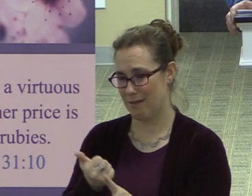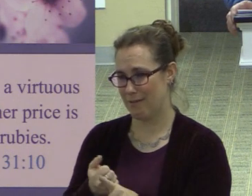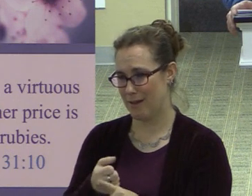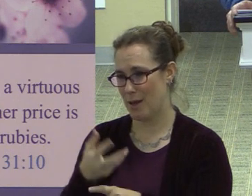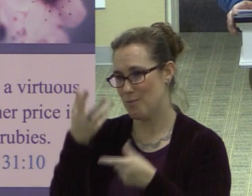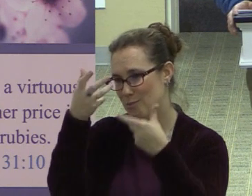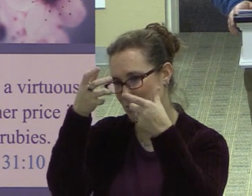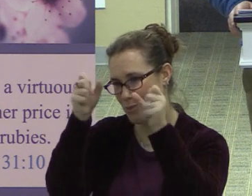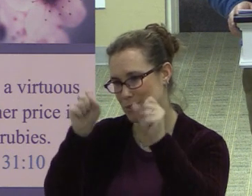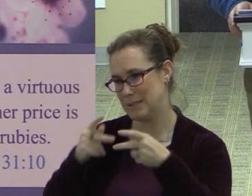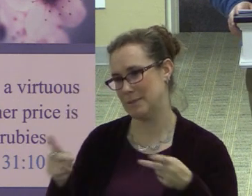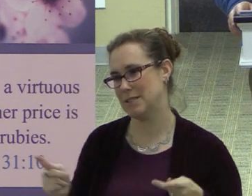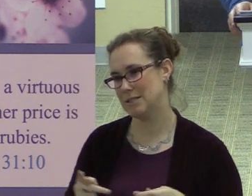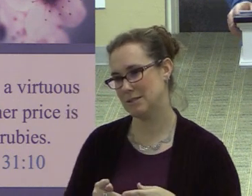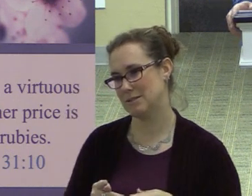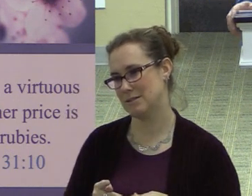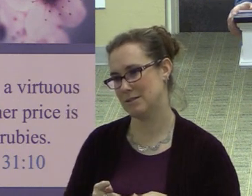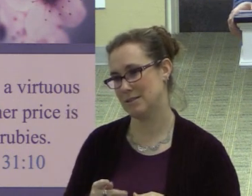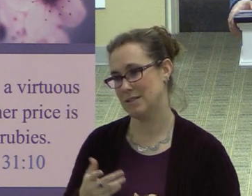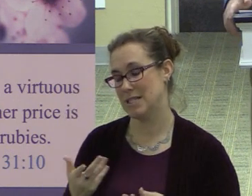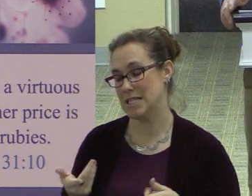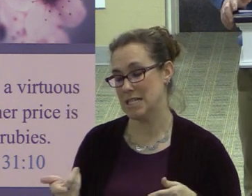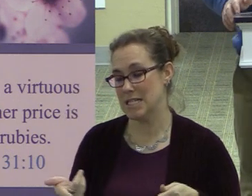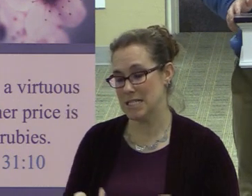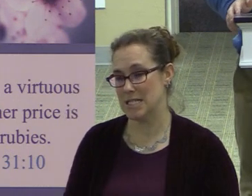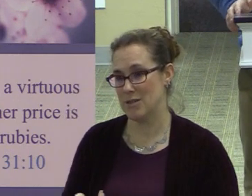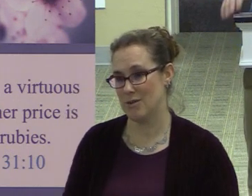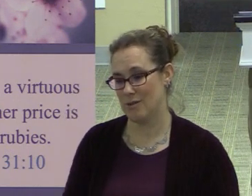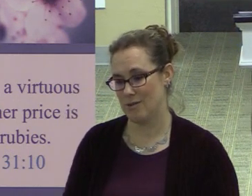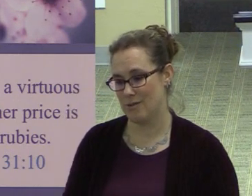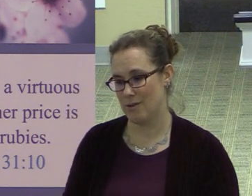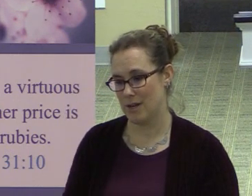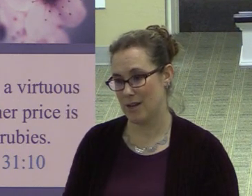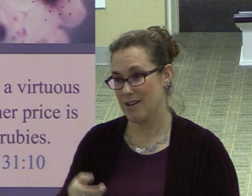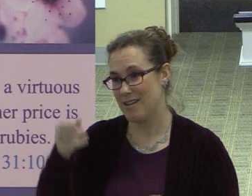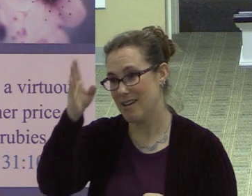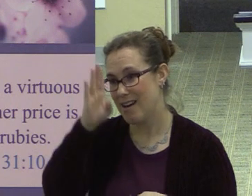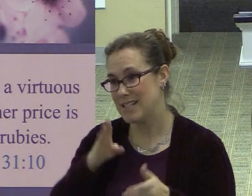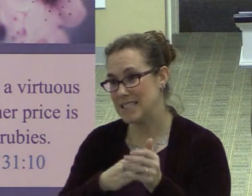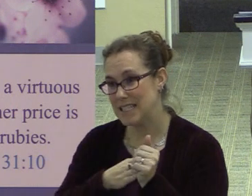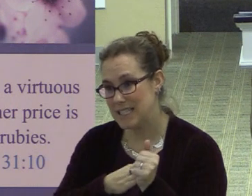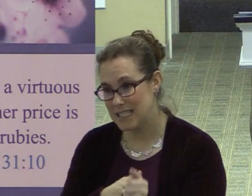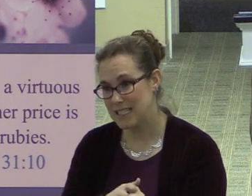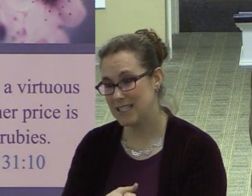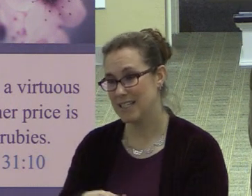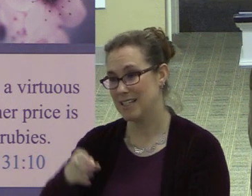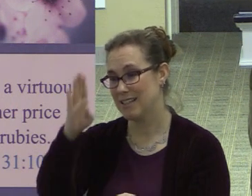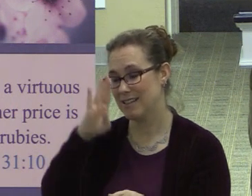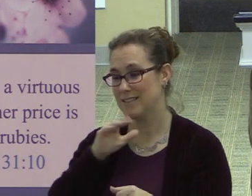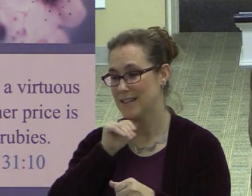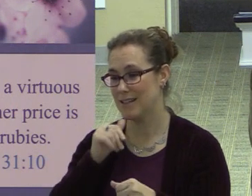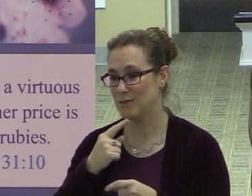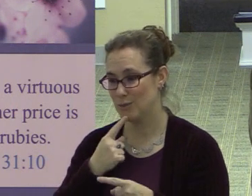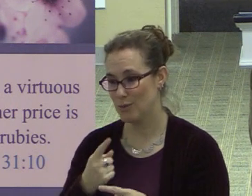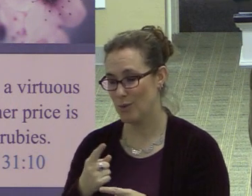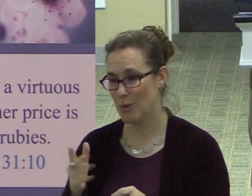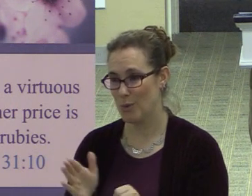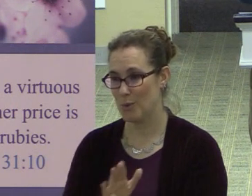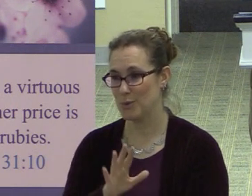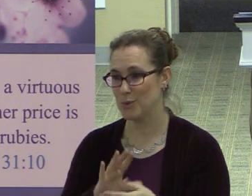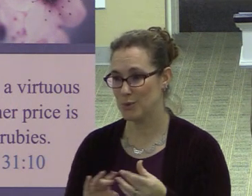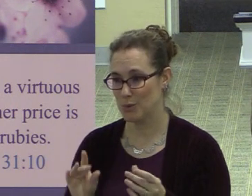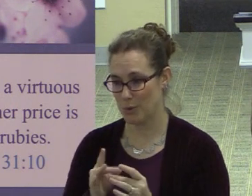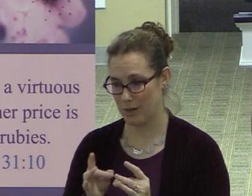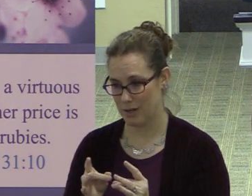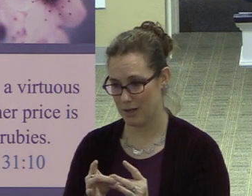place. Here he is. God's leading. God hasn't told the whole story yet, though. He did not